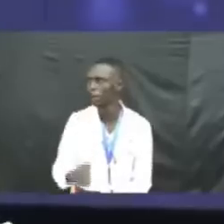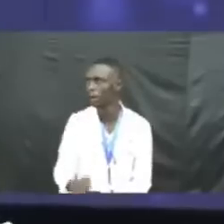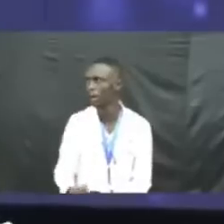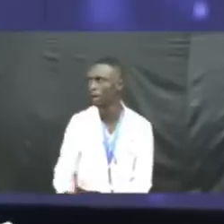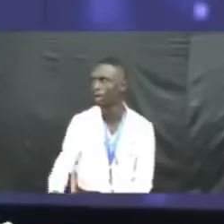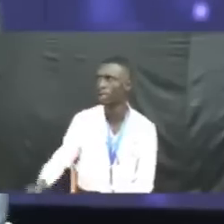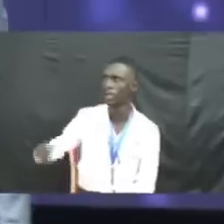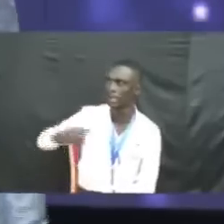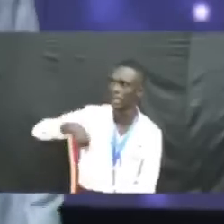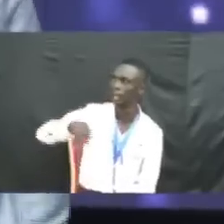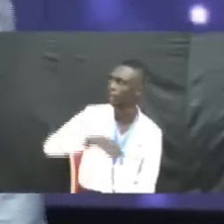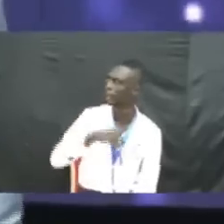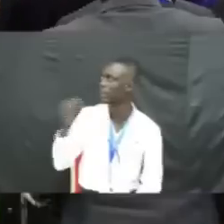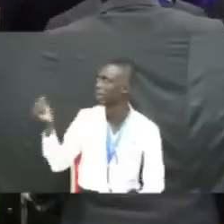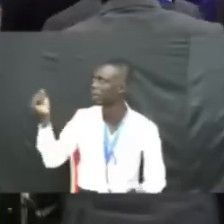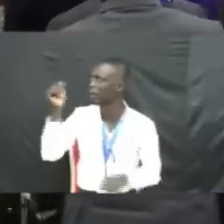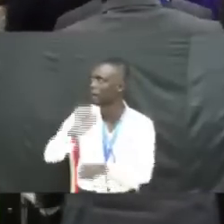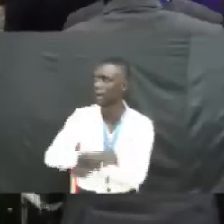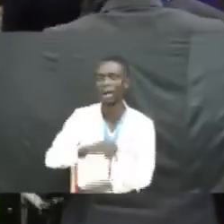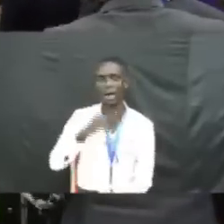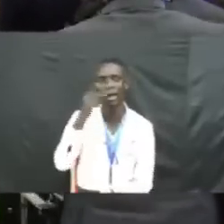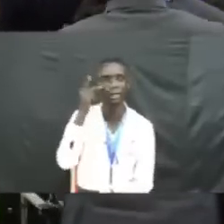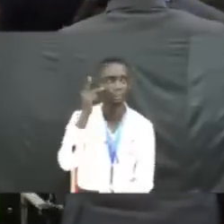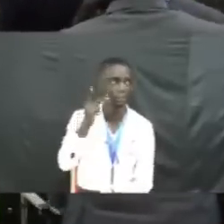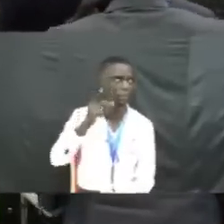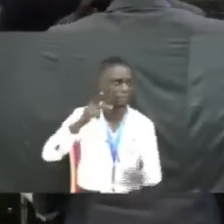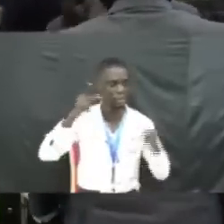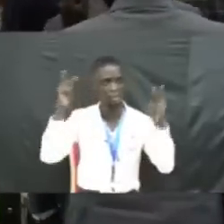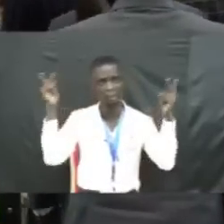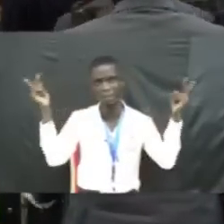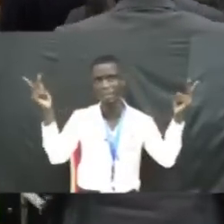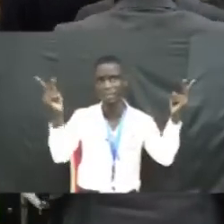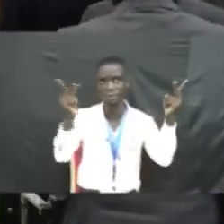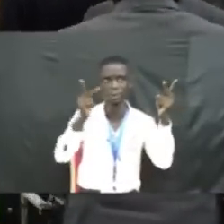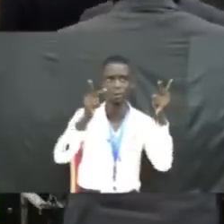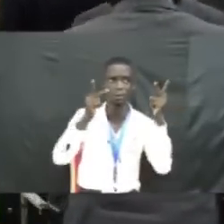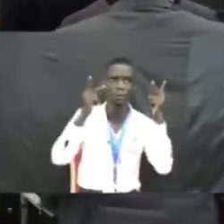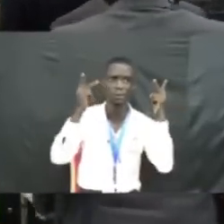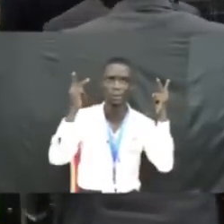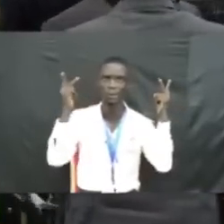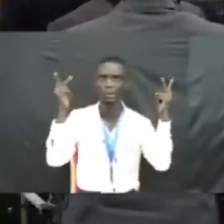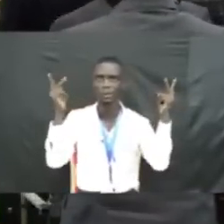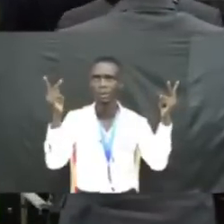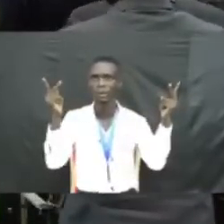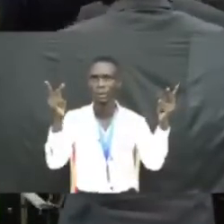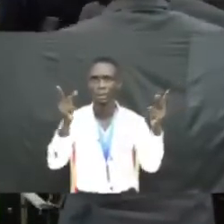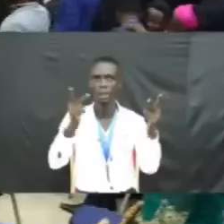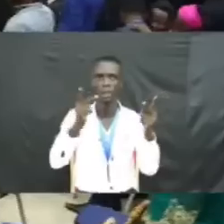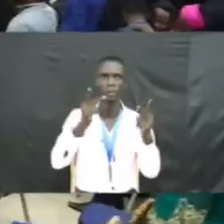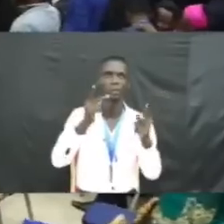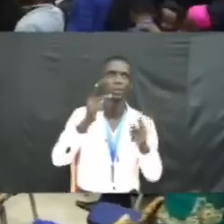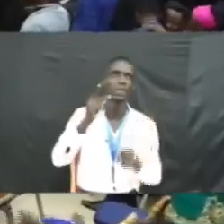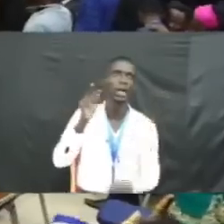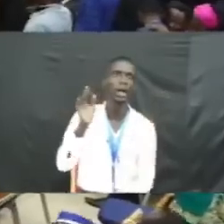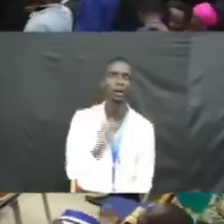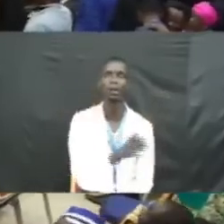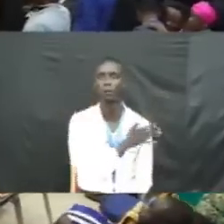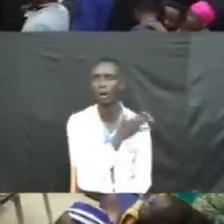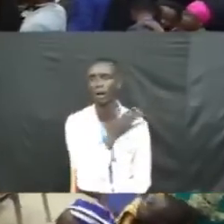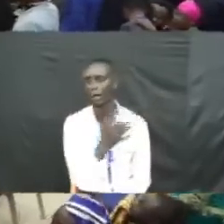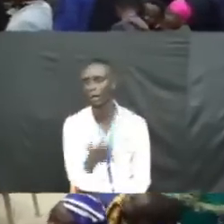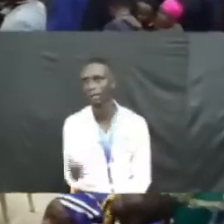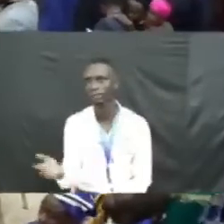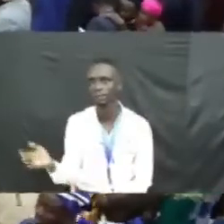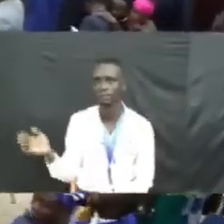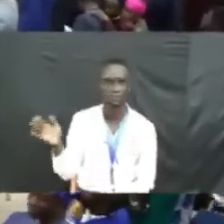shall over shall over sing the victory. Surely,